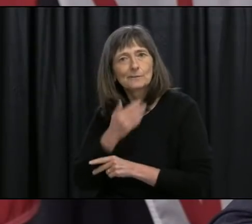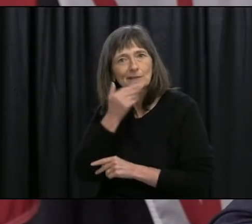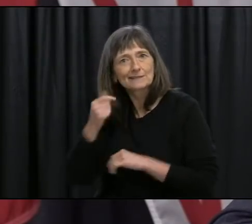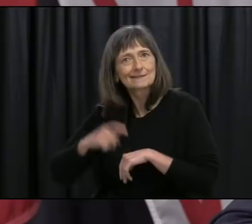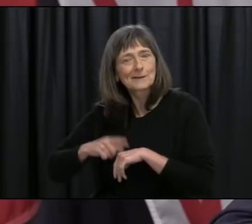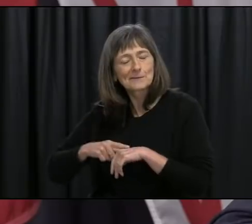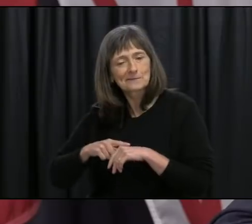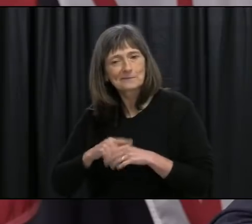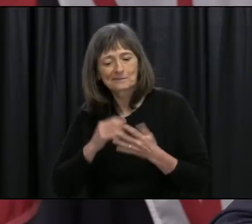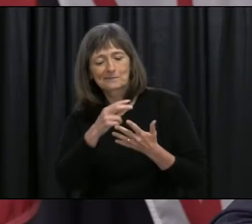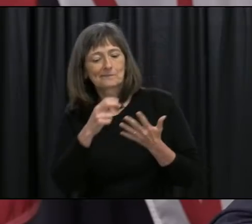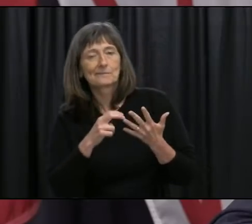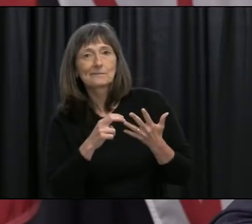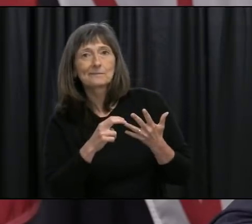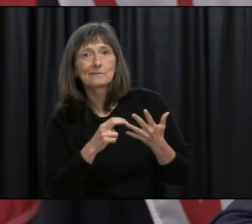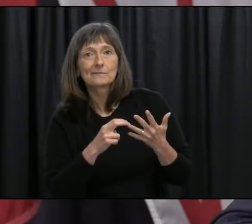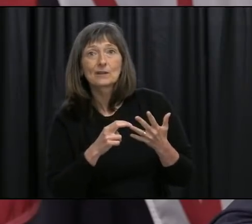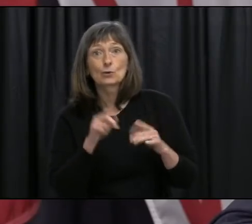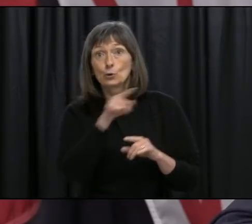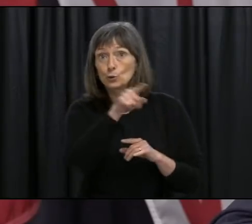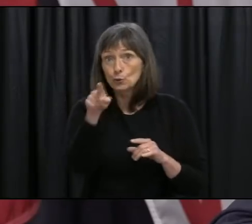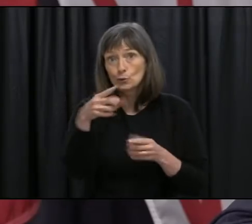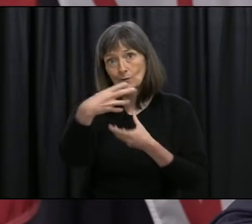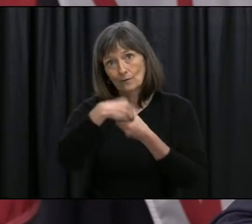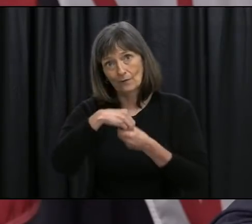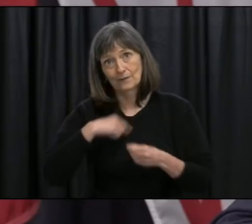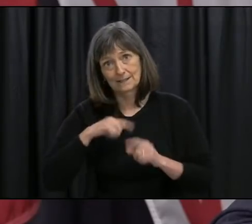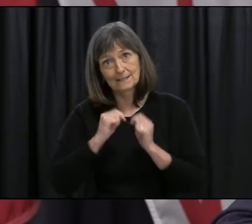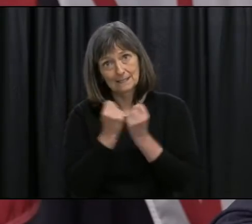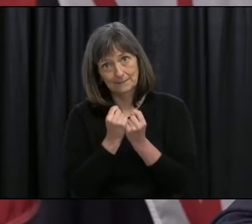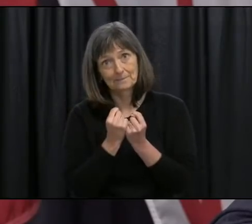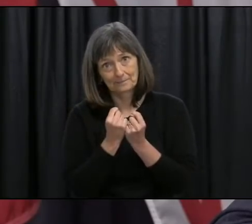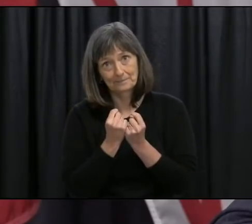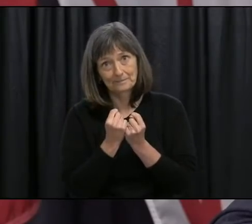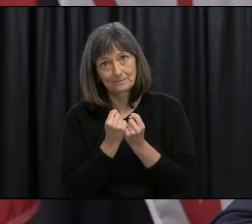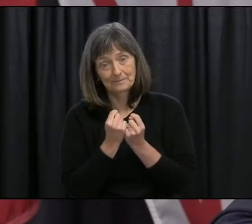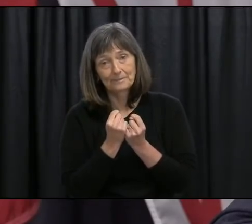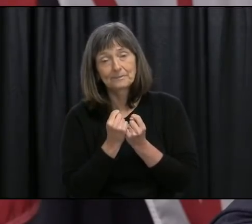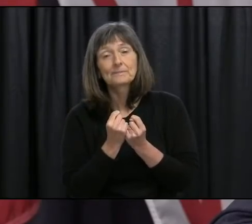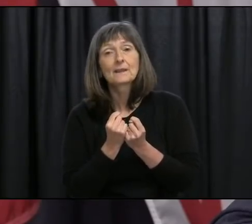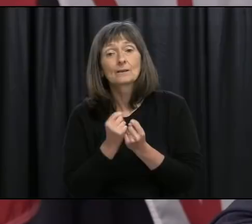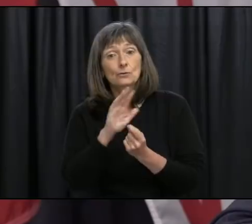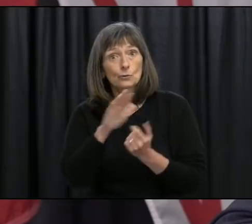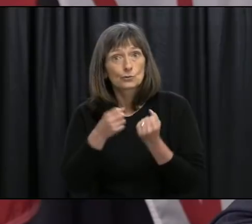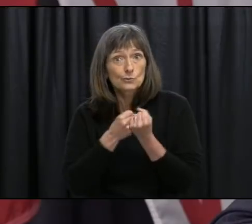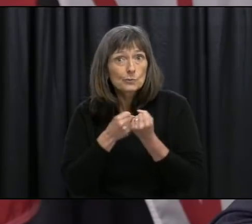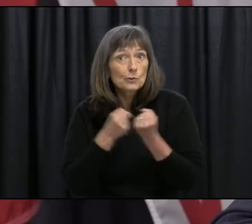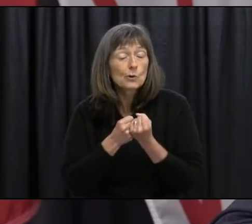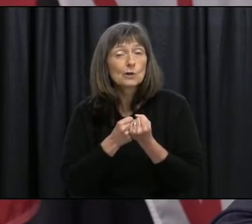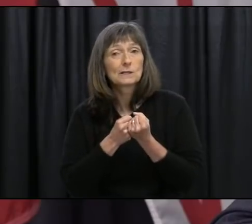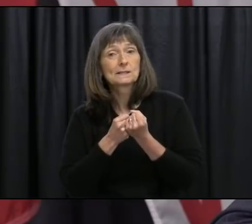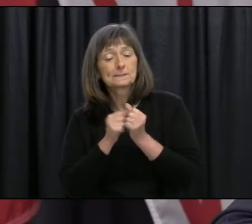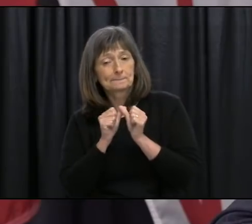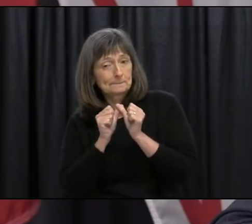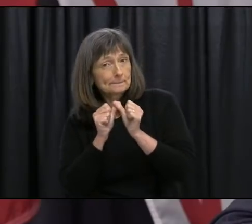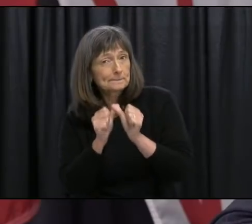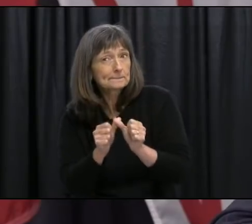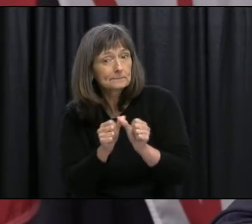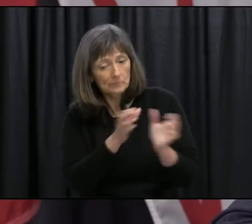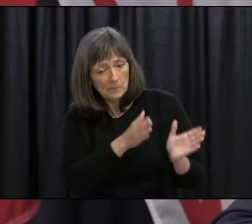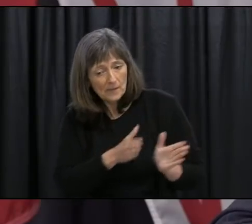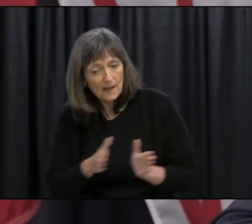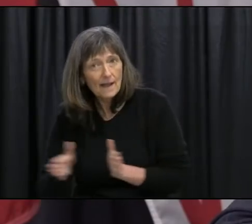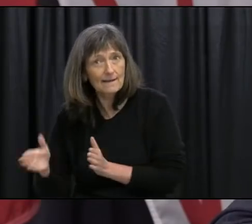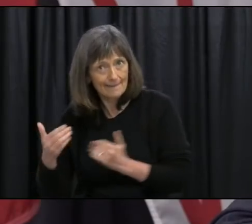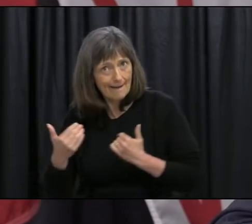viewing today are part of that team. And with your support, it's how this will happen. We must remain vigilant and stick to the plan that's been put